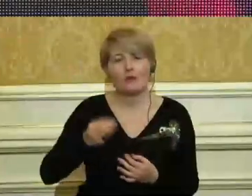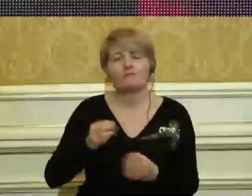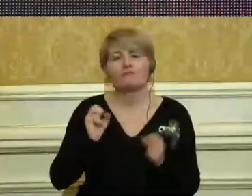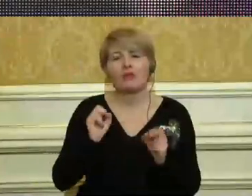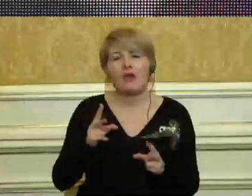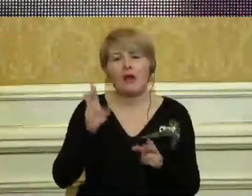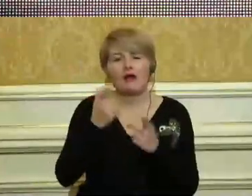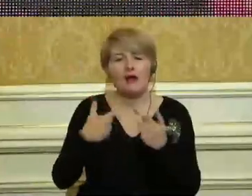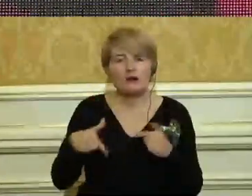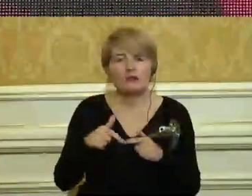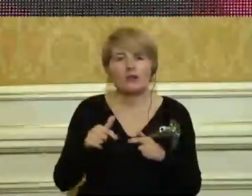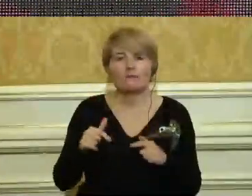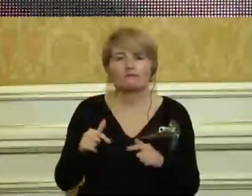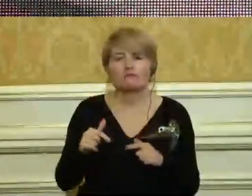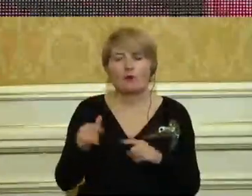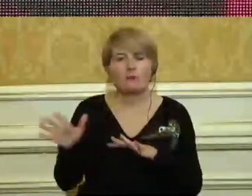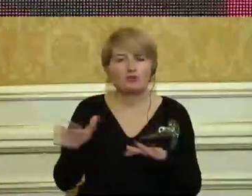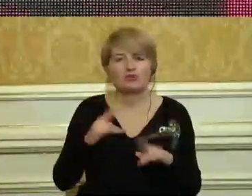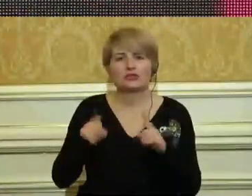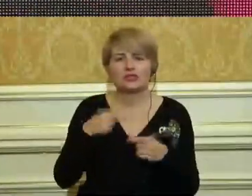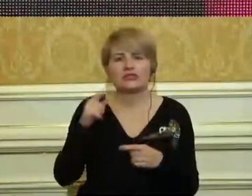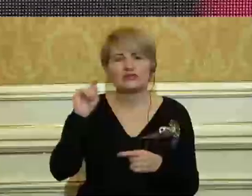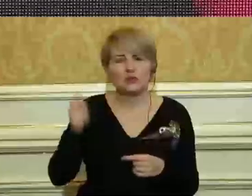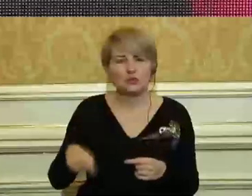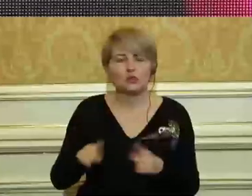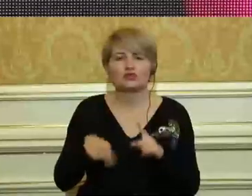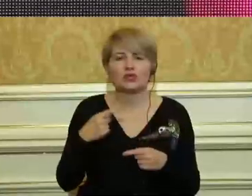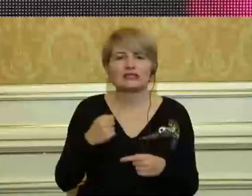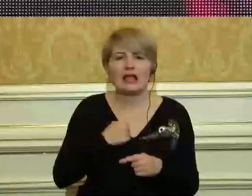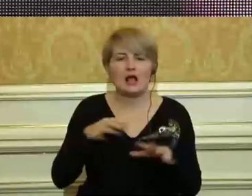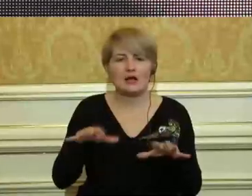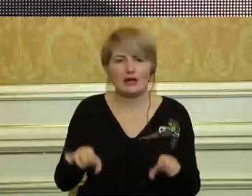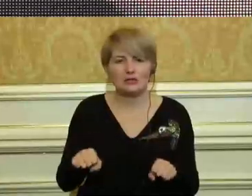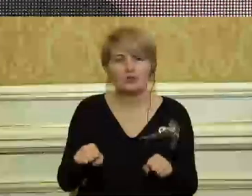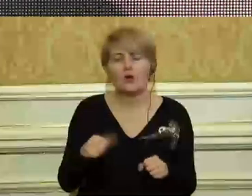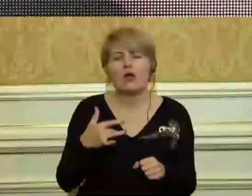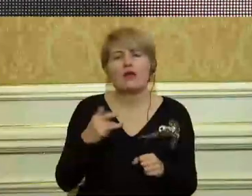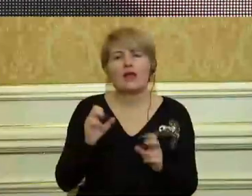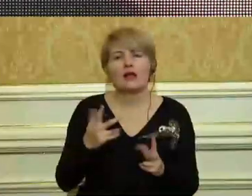through the war, aggression, and how we have been able to restore